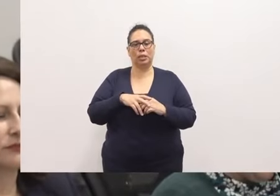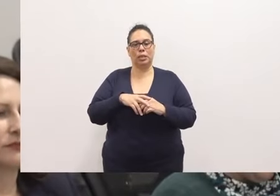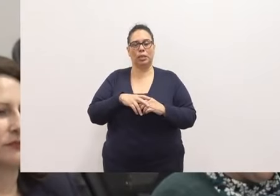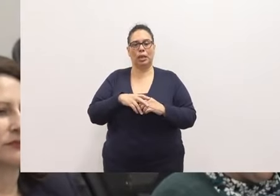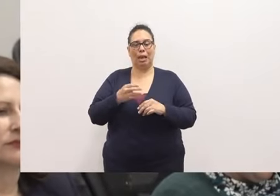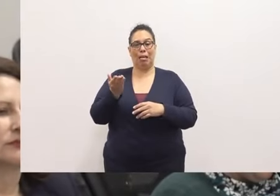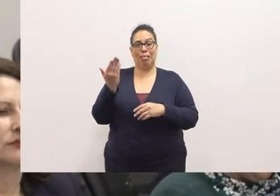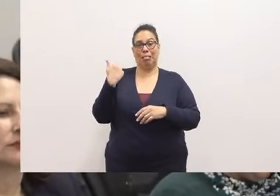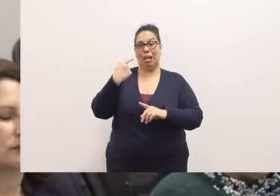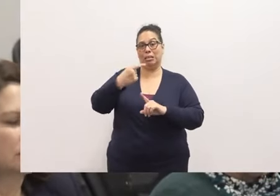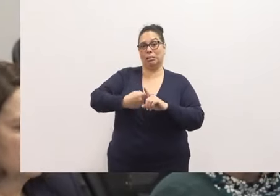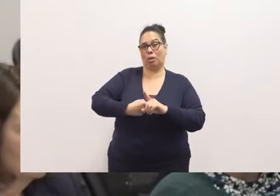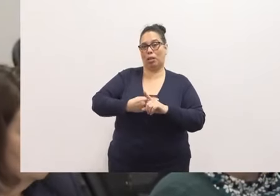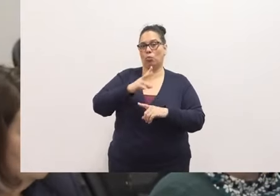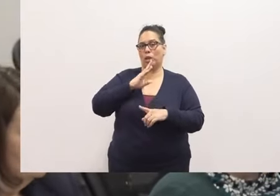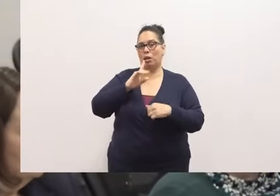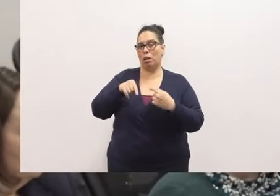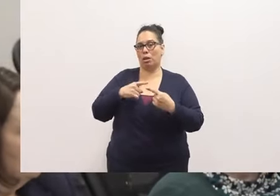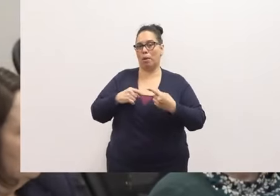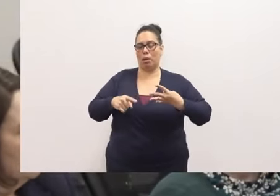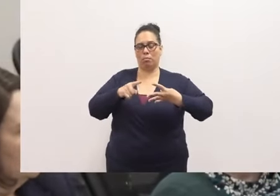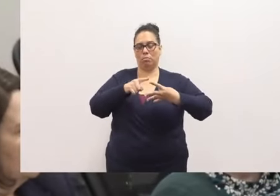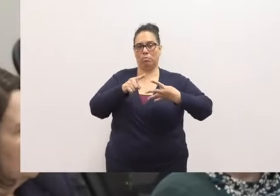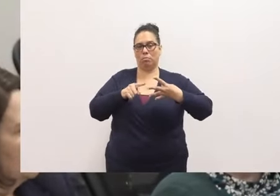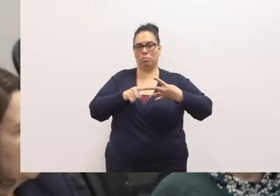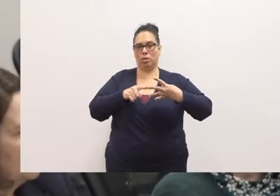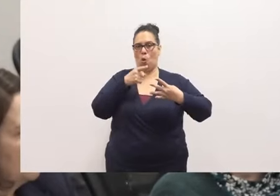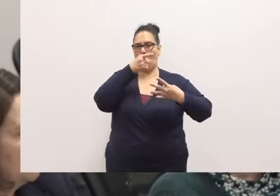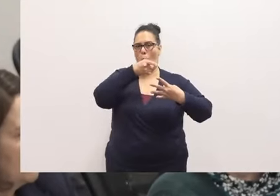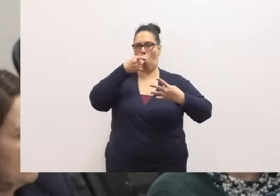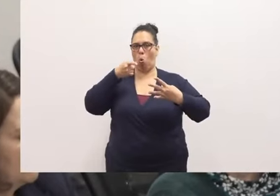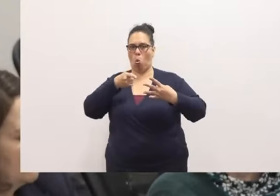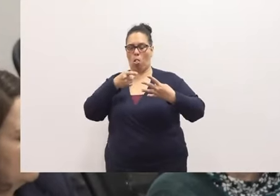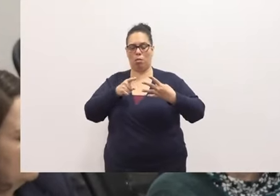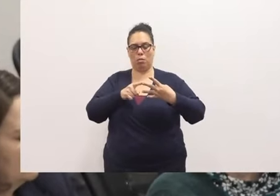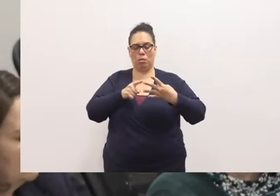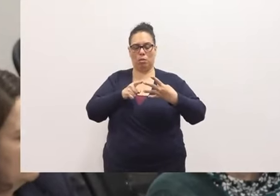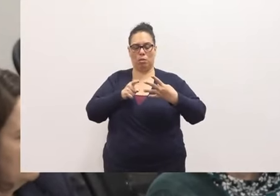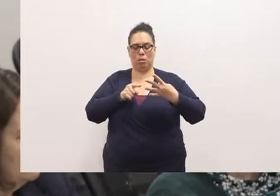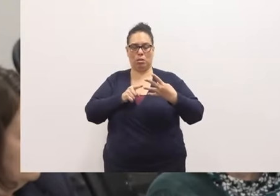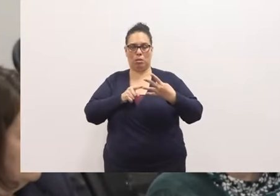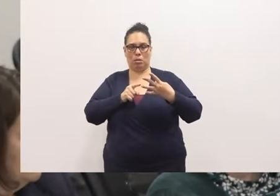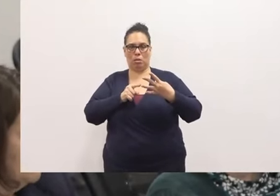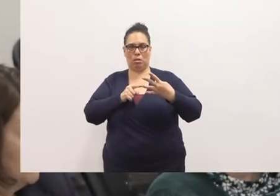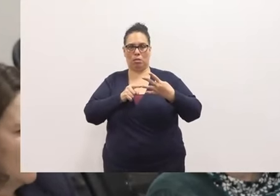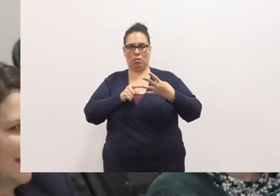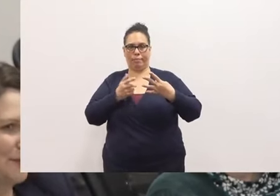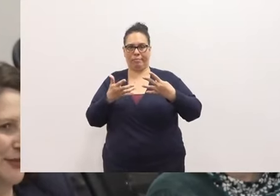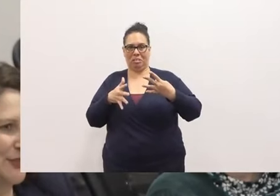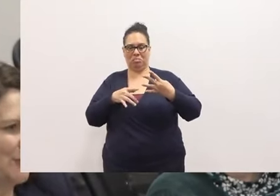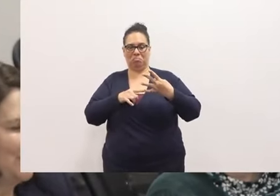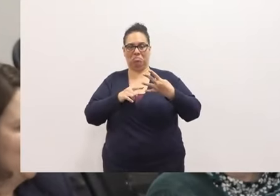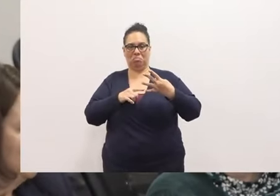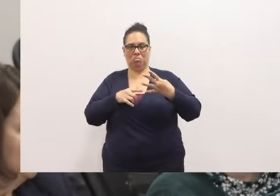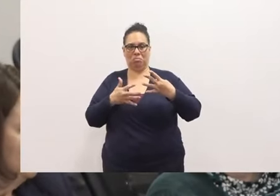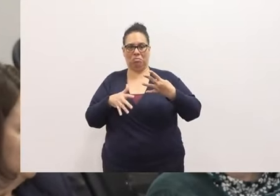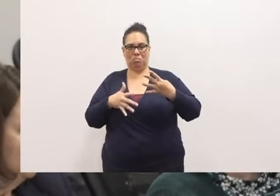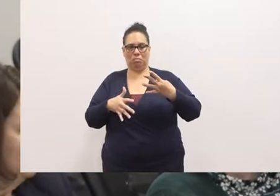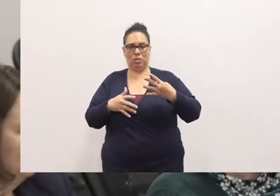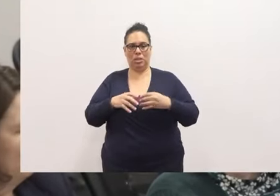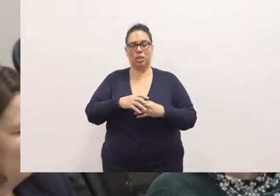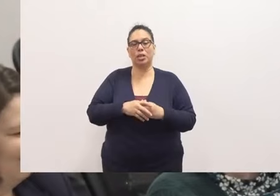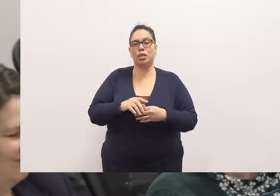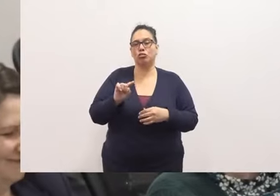last month, and now we have just completed monitoring board goal 3 and 4, and it's our first round of doing our